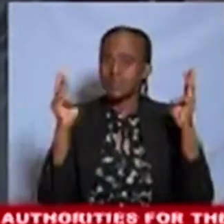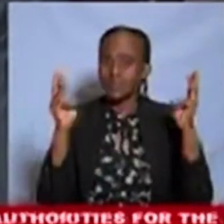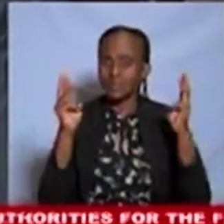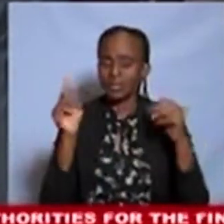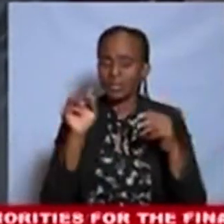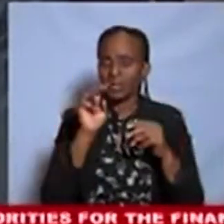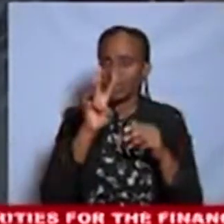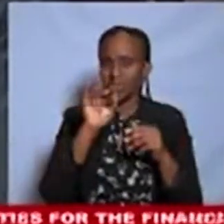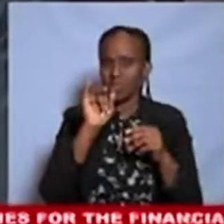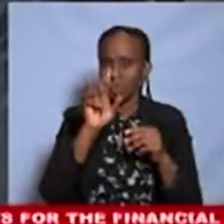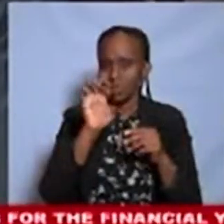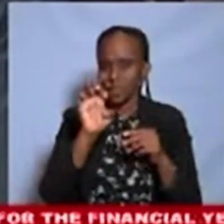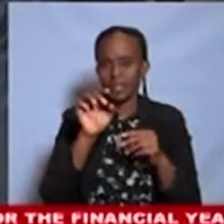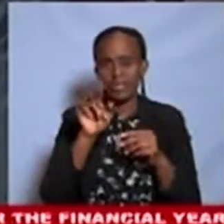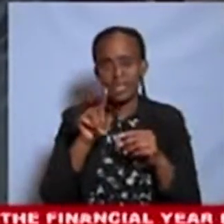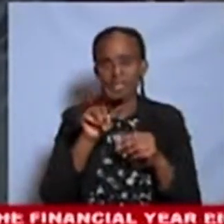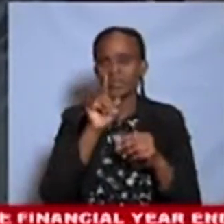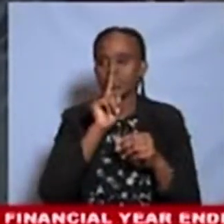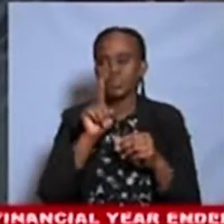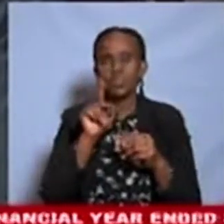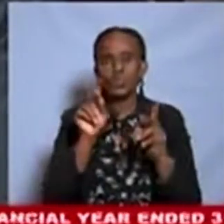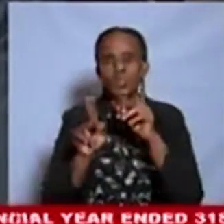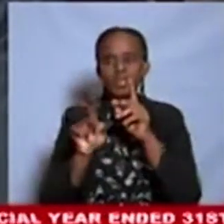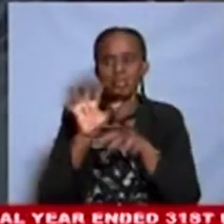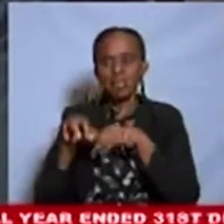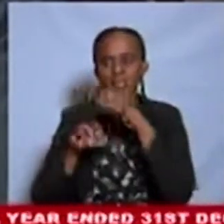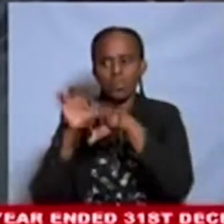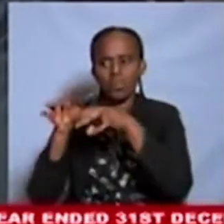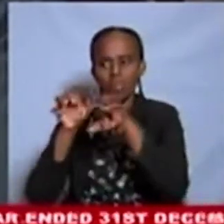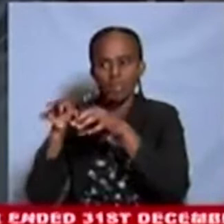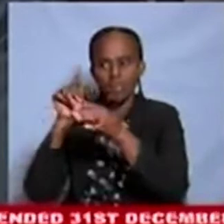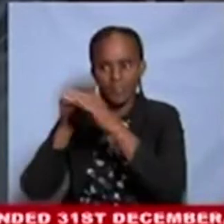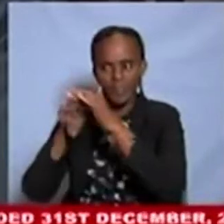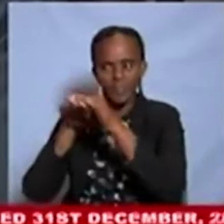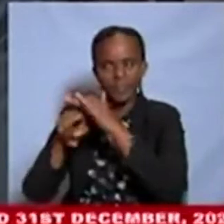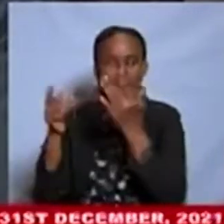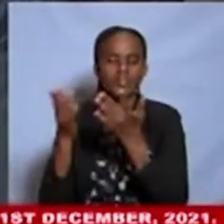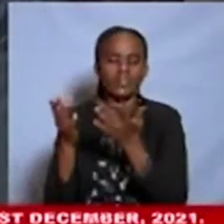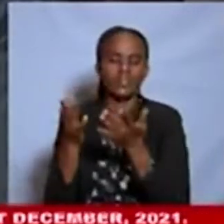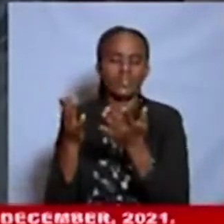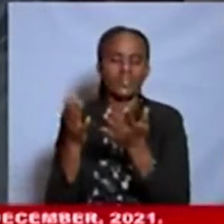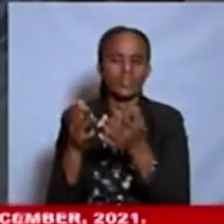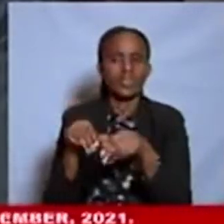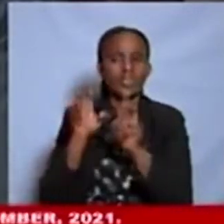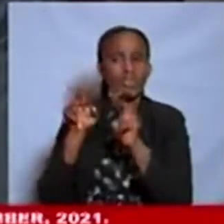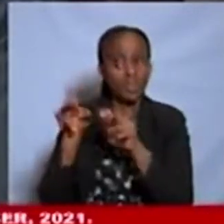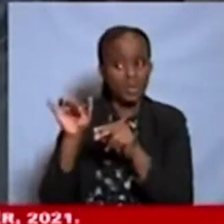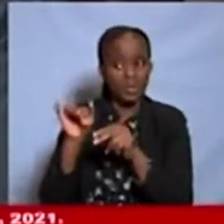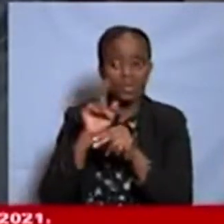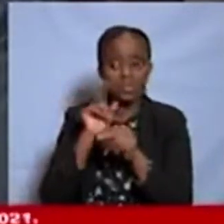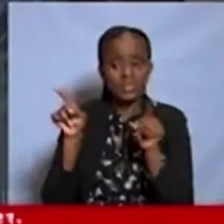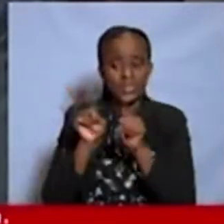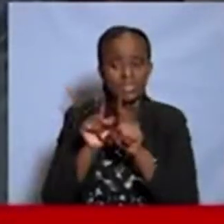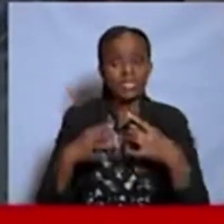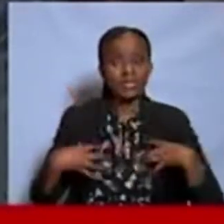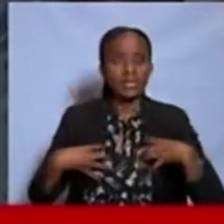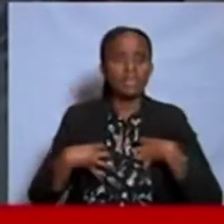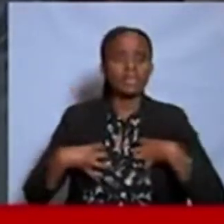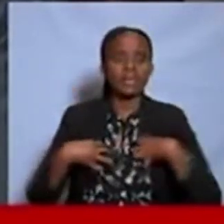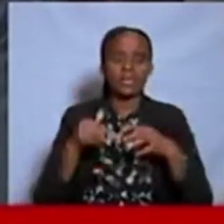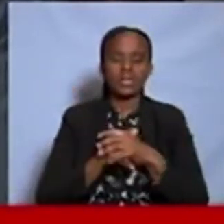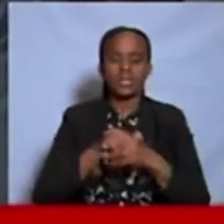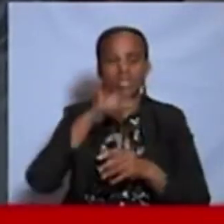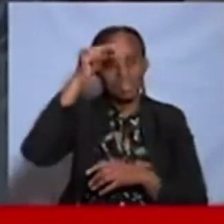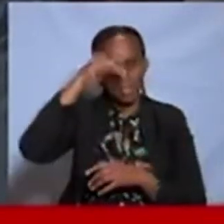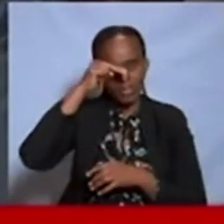one, is to make sure that the scavengers do not encroach, because it's observed that even animals there in Namwala, you know, we